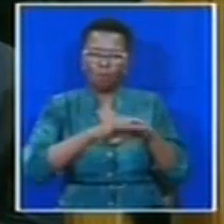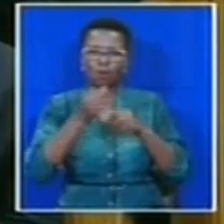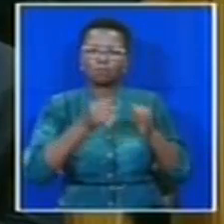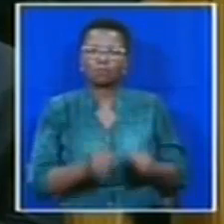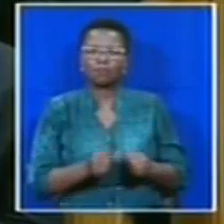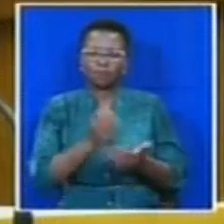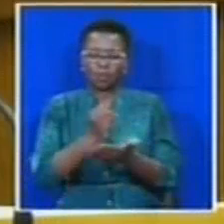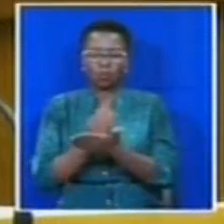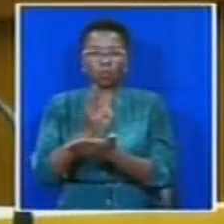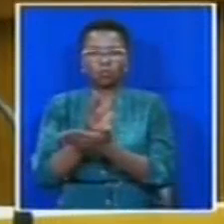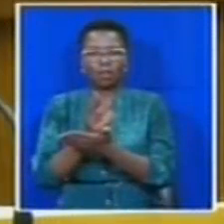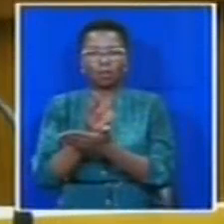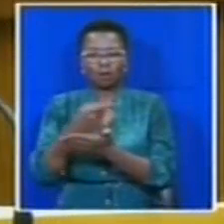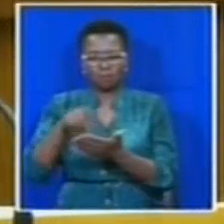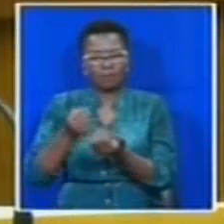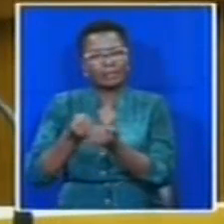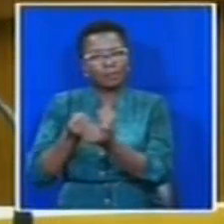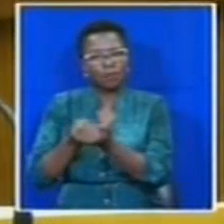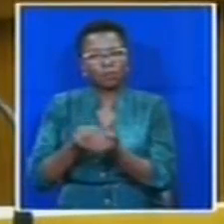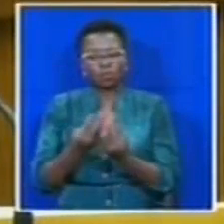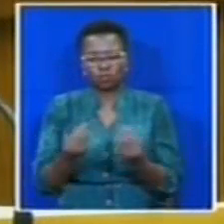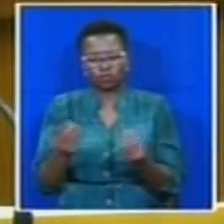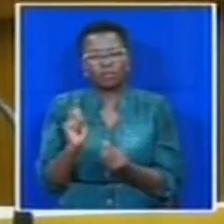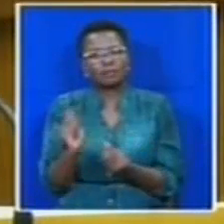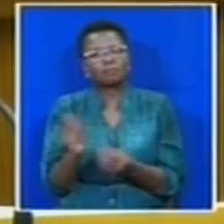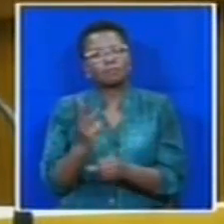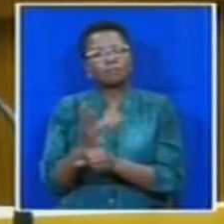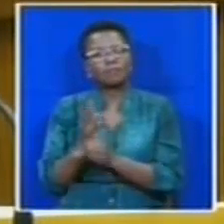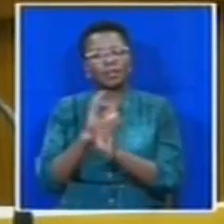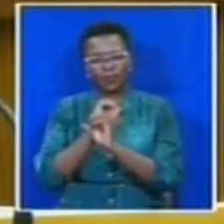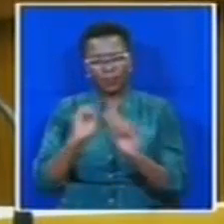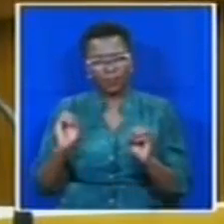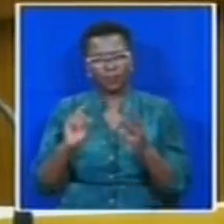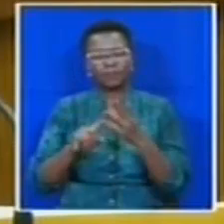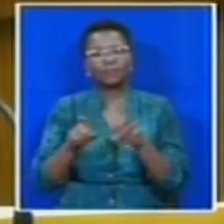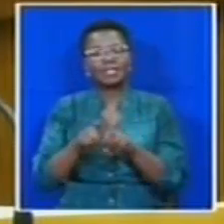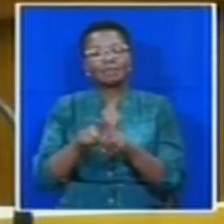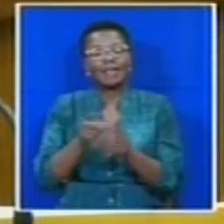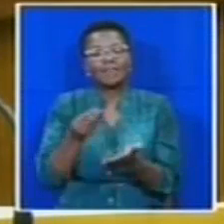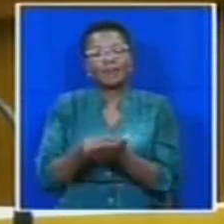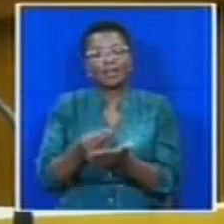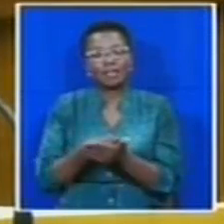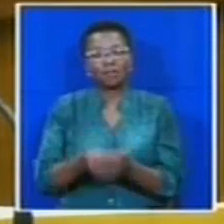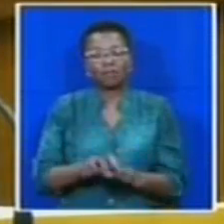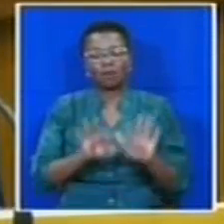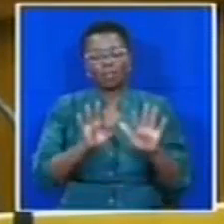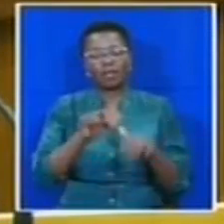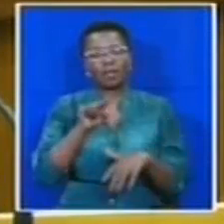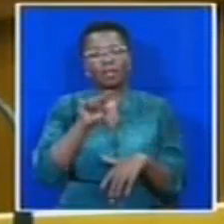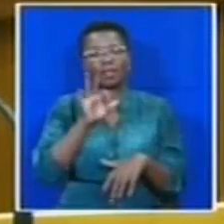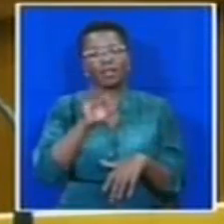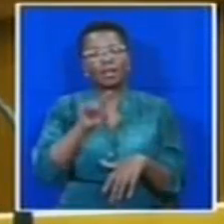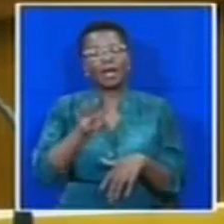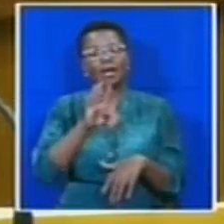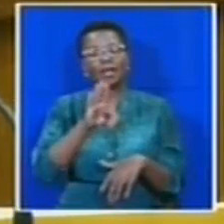workers, an extended child support grant for orphans, and funding for 39,000 Funza